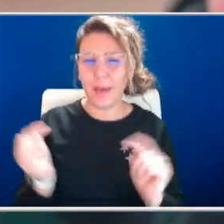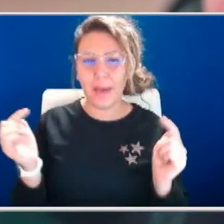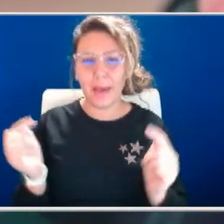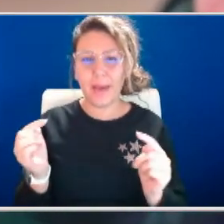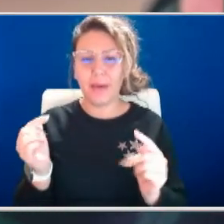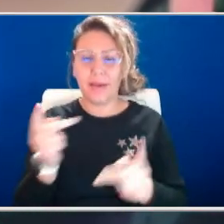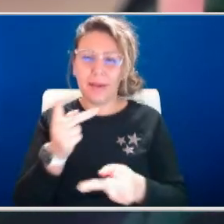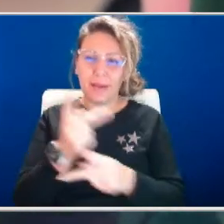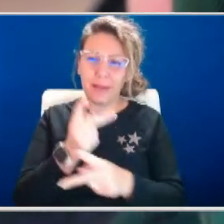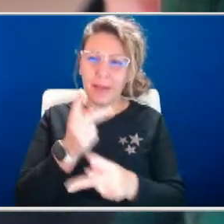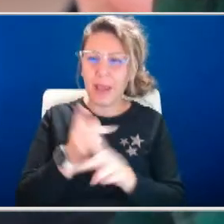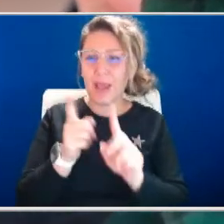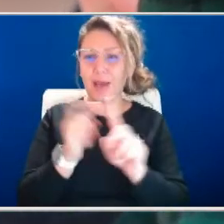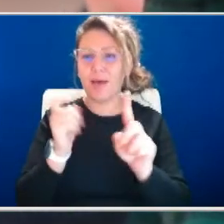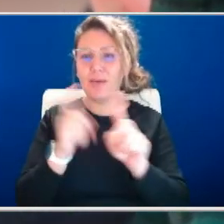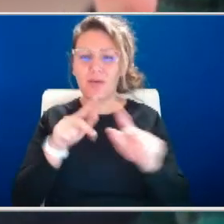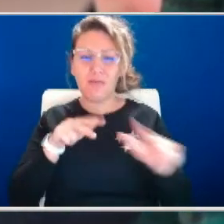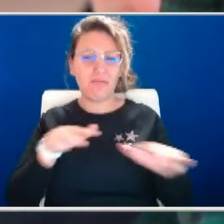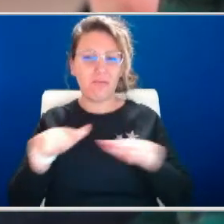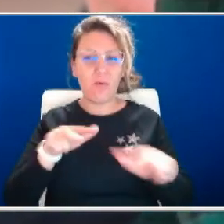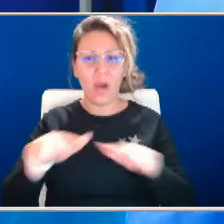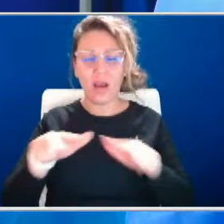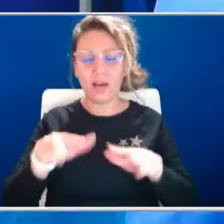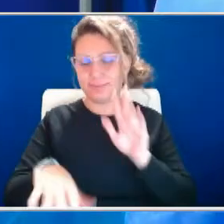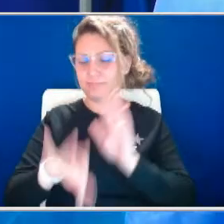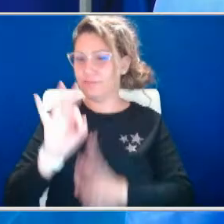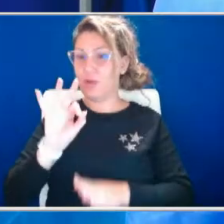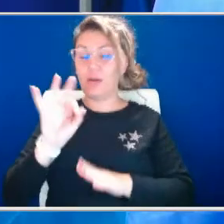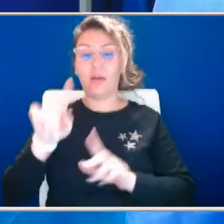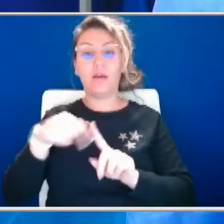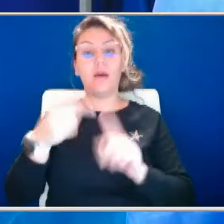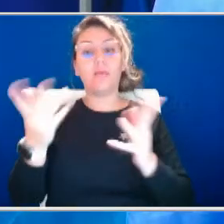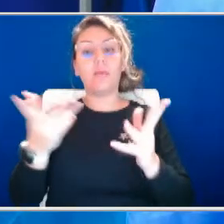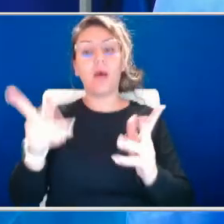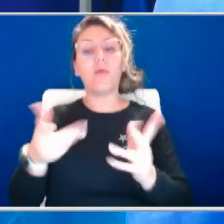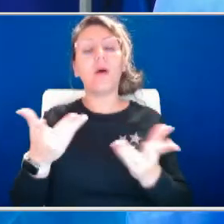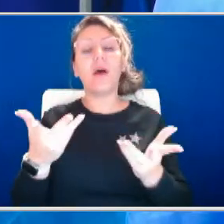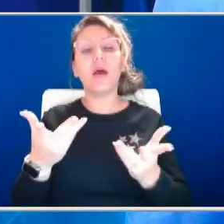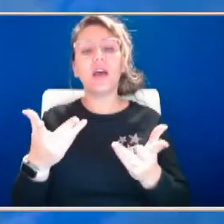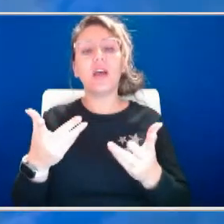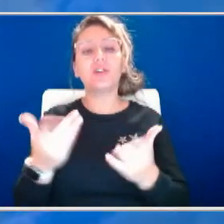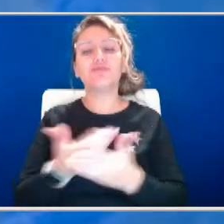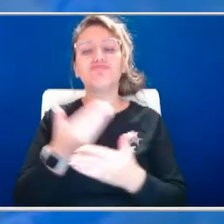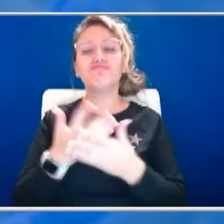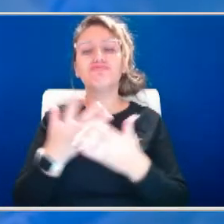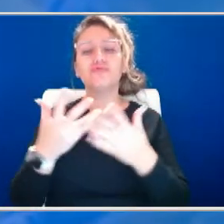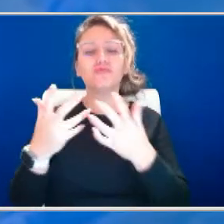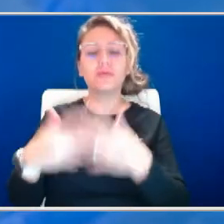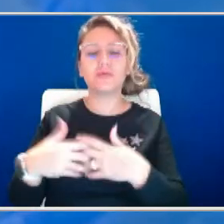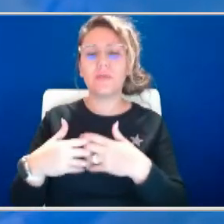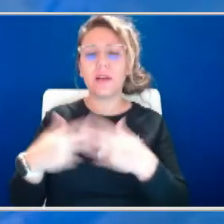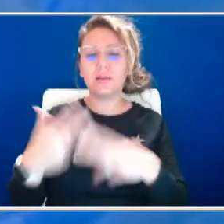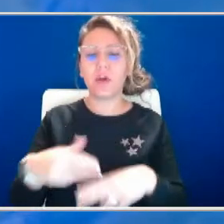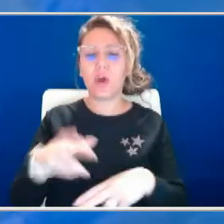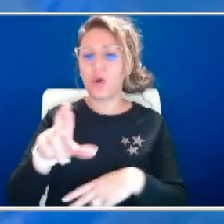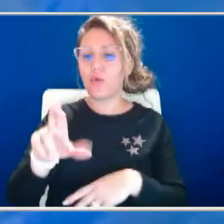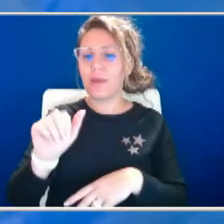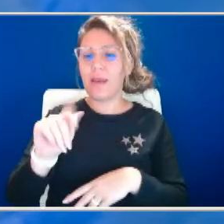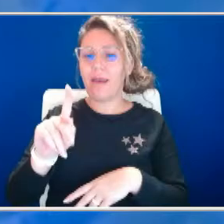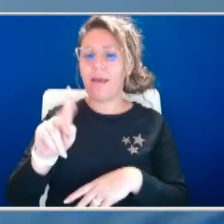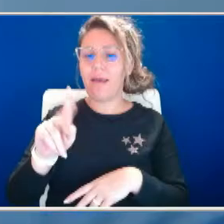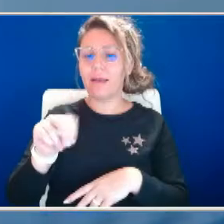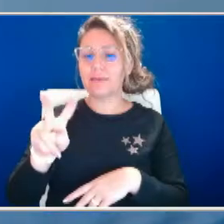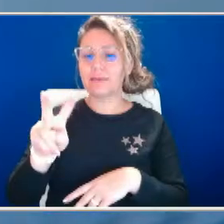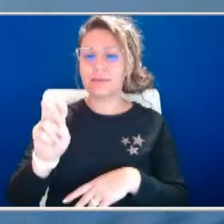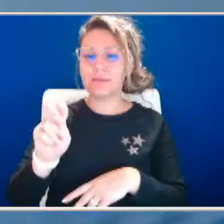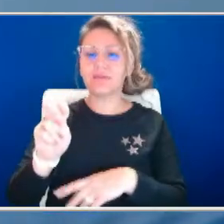taking walks. That's when he found out about a new device called Reactivate from his doctor at the University of Kansas Health System.